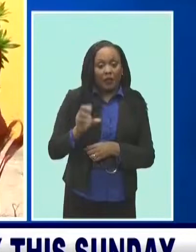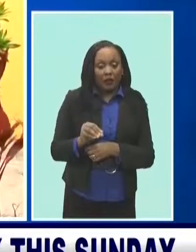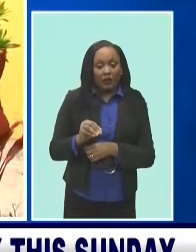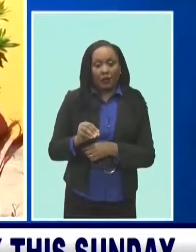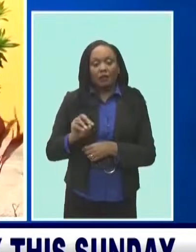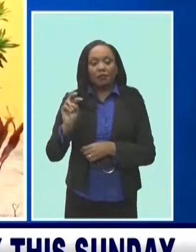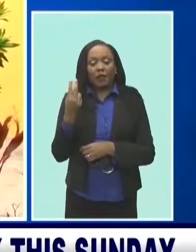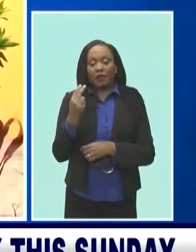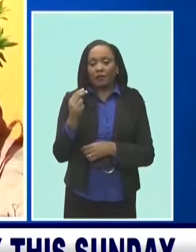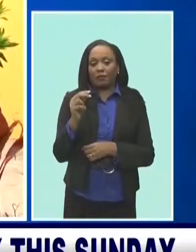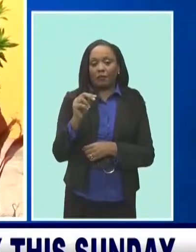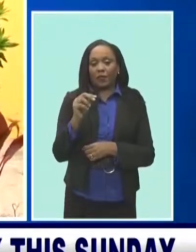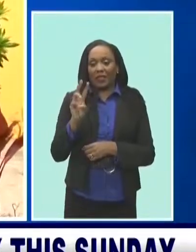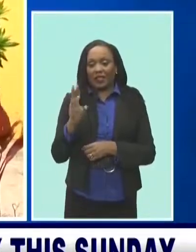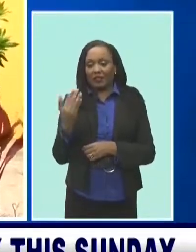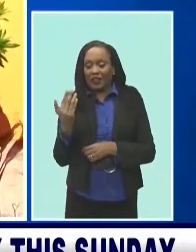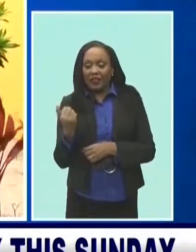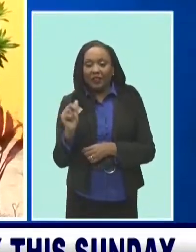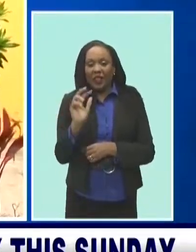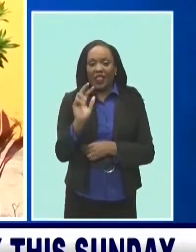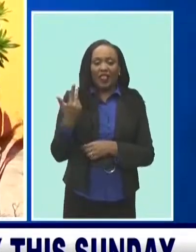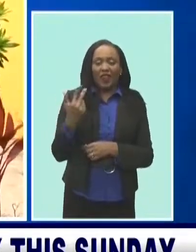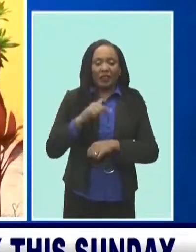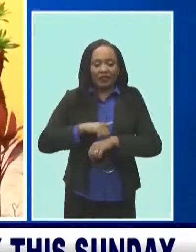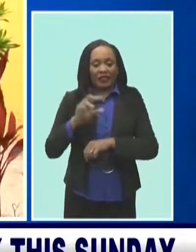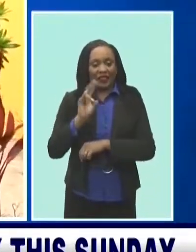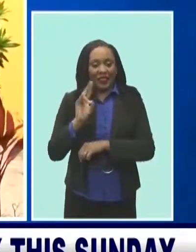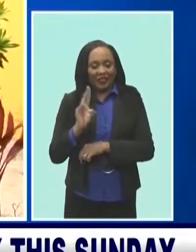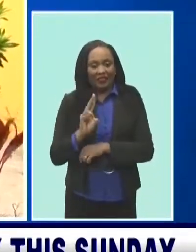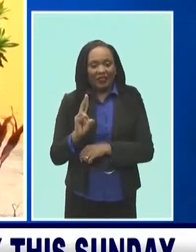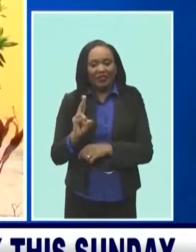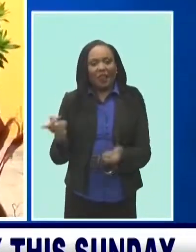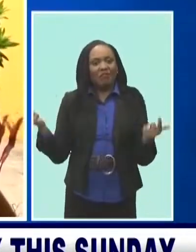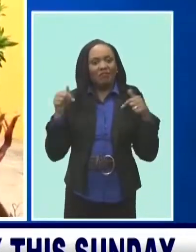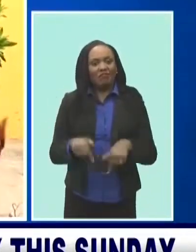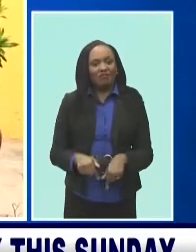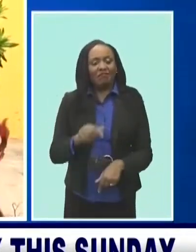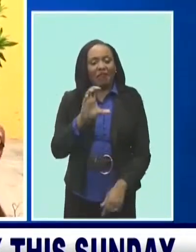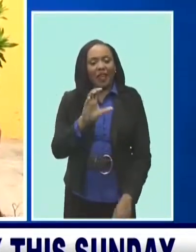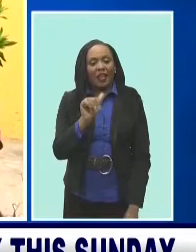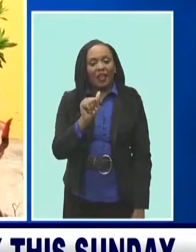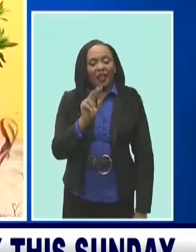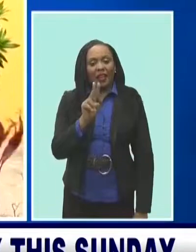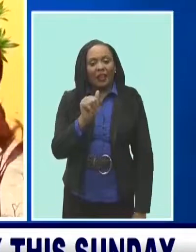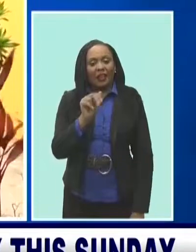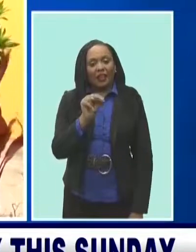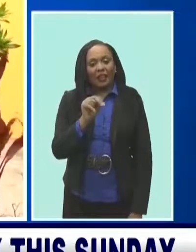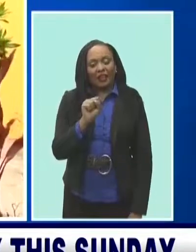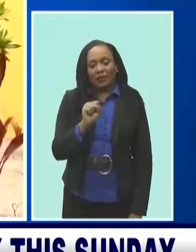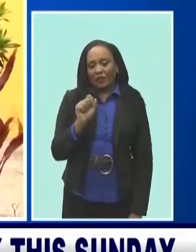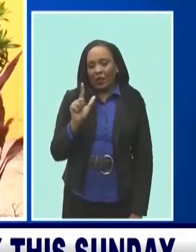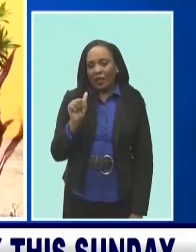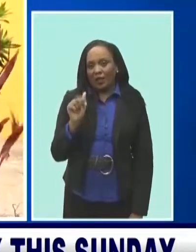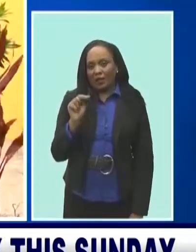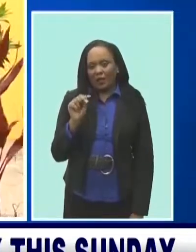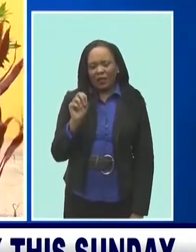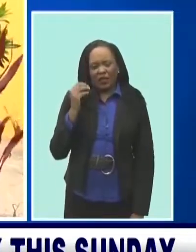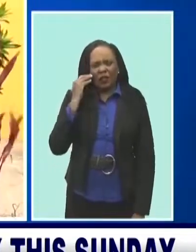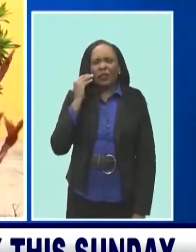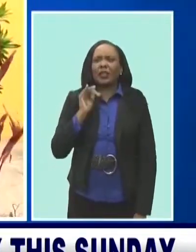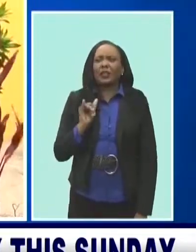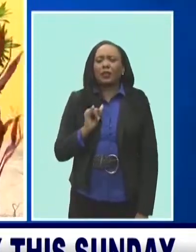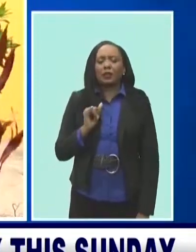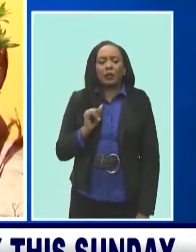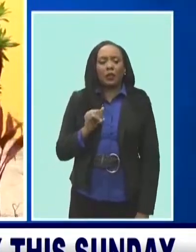is at 6:15, third one is at 7 o'clock. You join us, you come down Cavens Lane there when you turn down